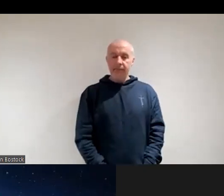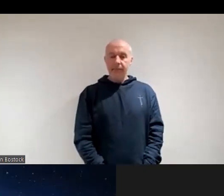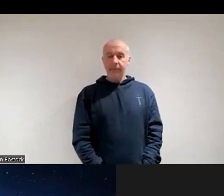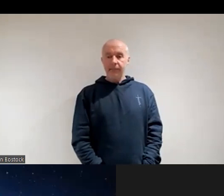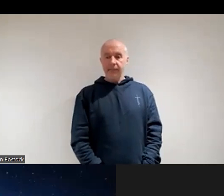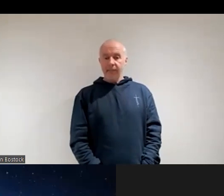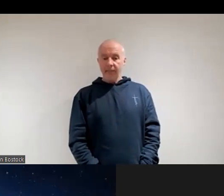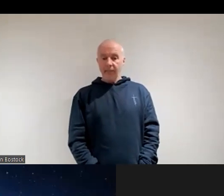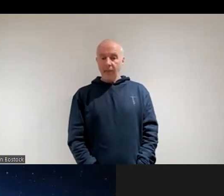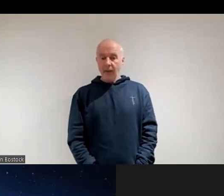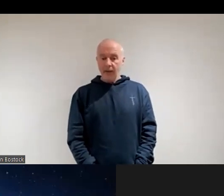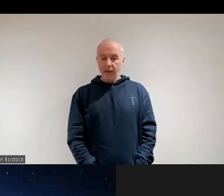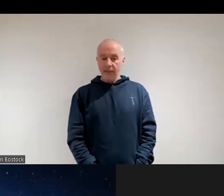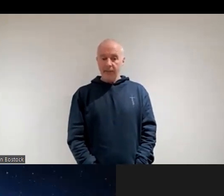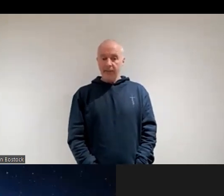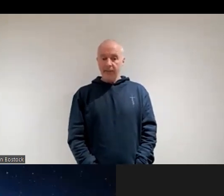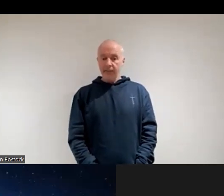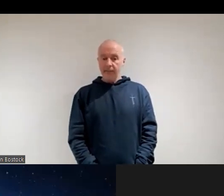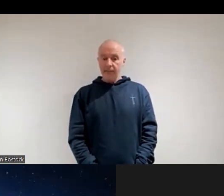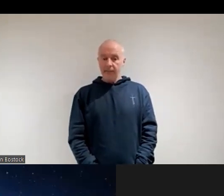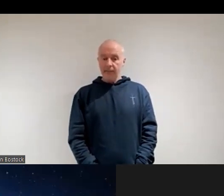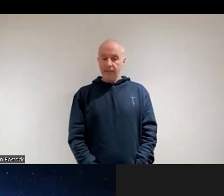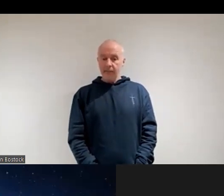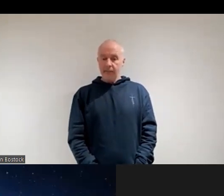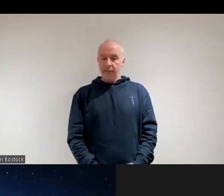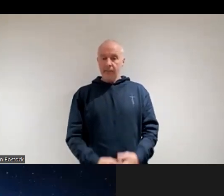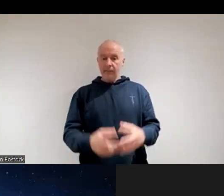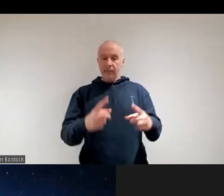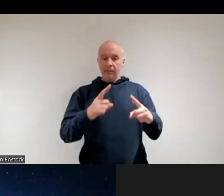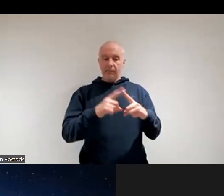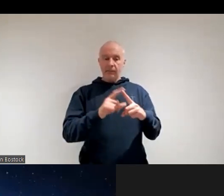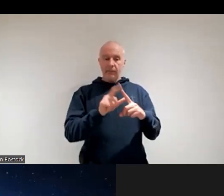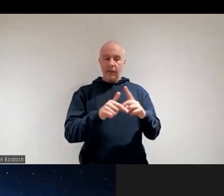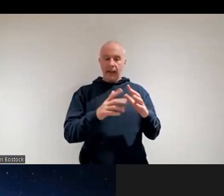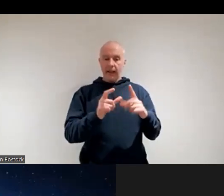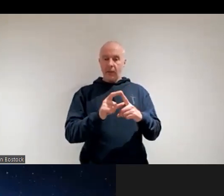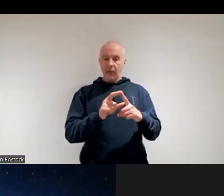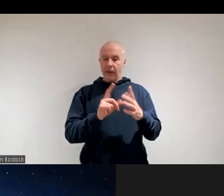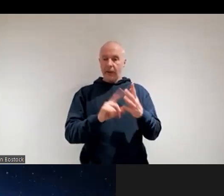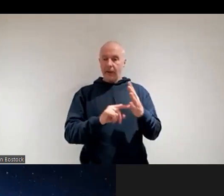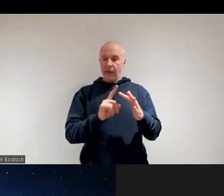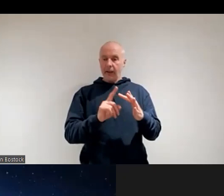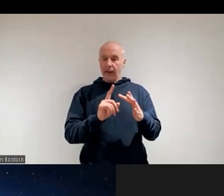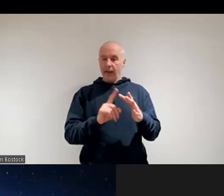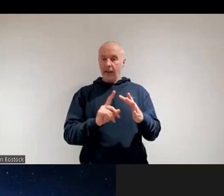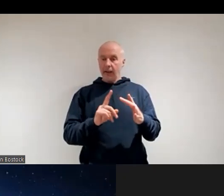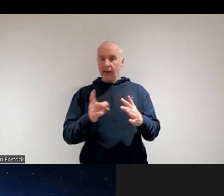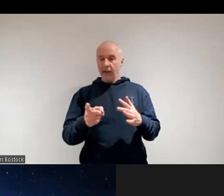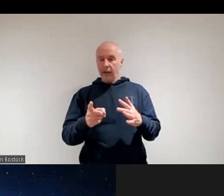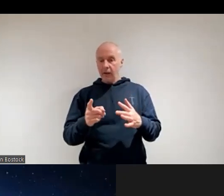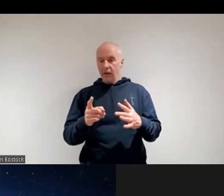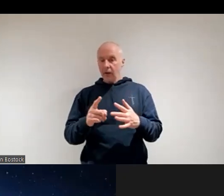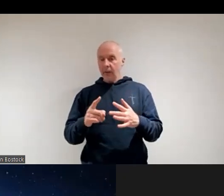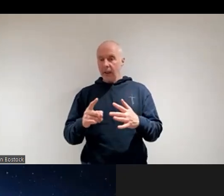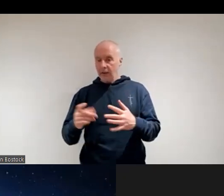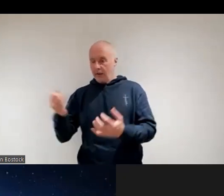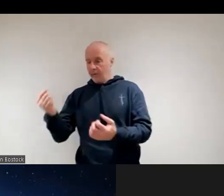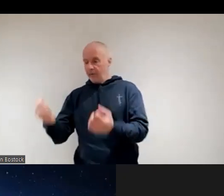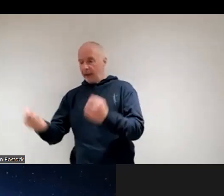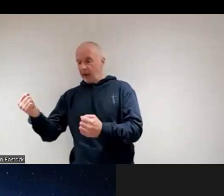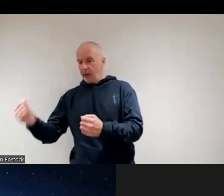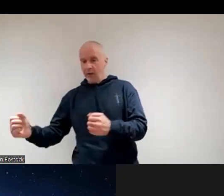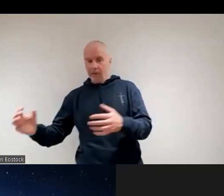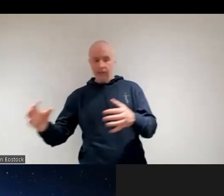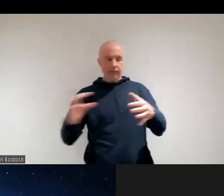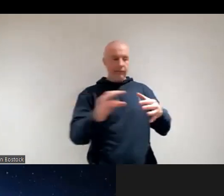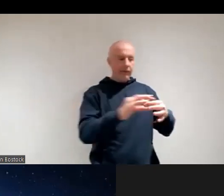moves actually nicely onto a question from Edward Lee. And you mentioned vehicle to grid charging, V2G. So I'm just going to ask a